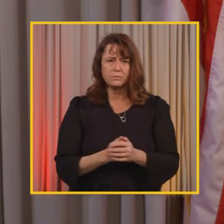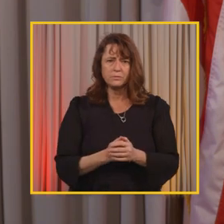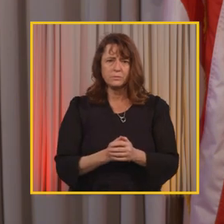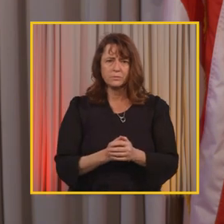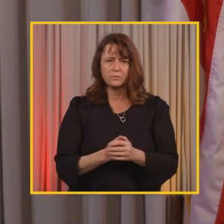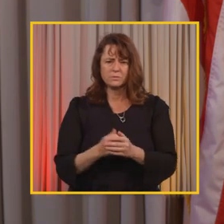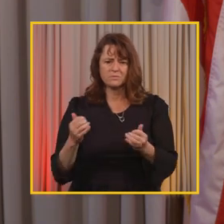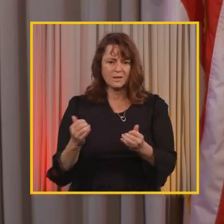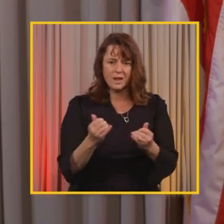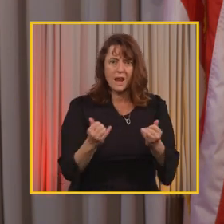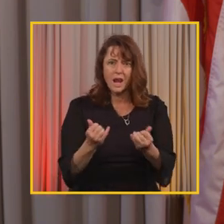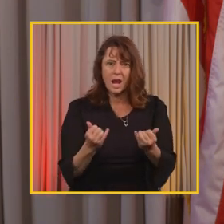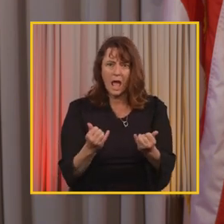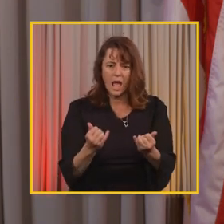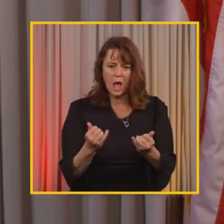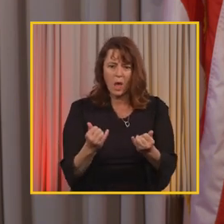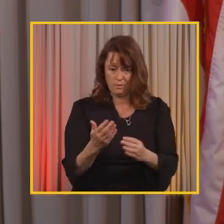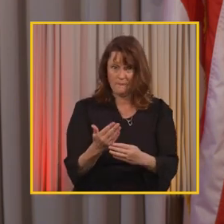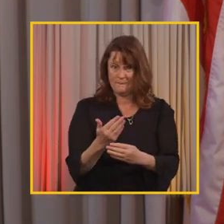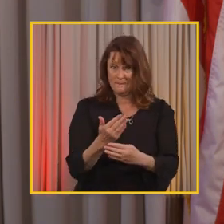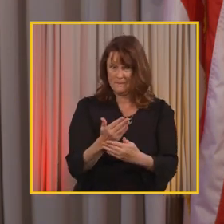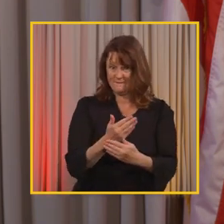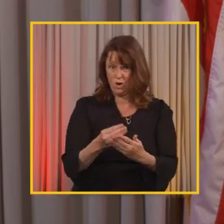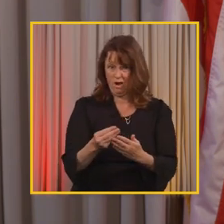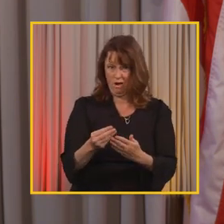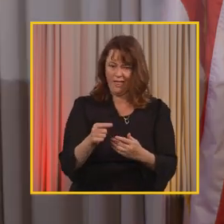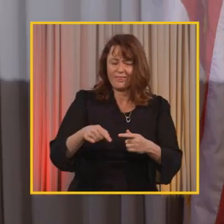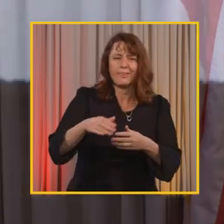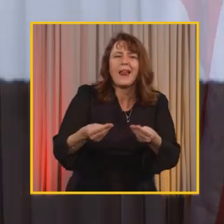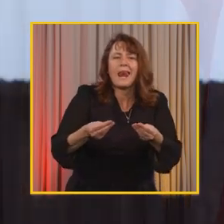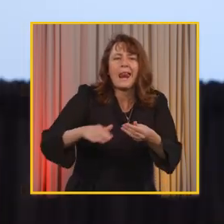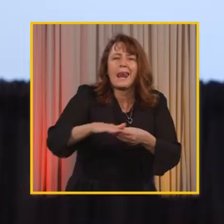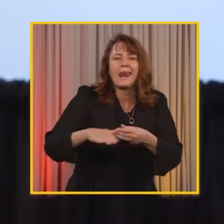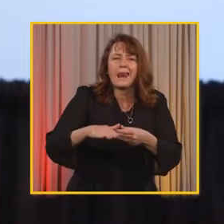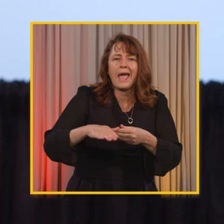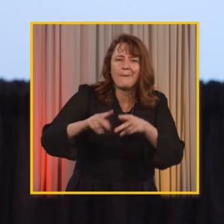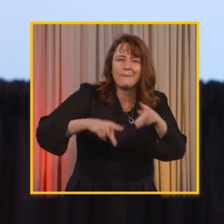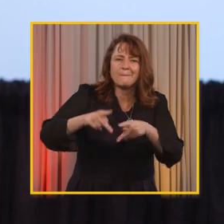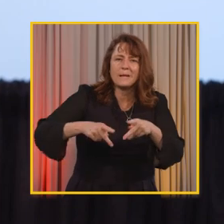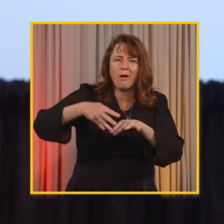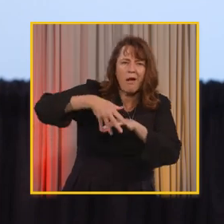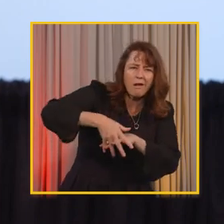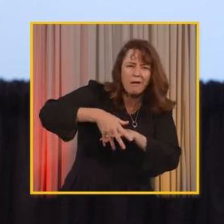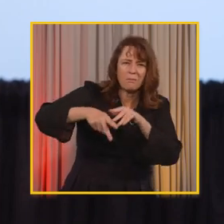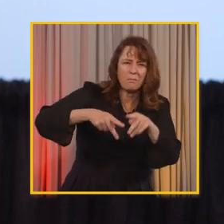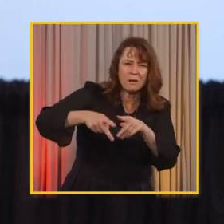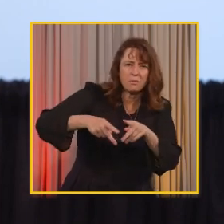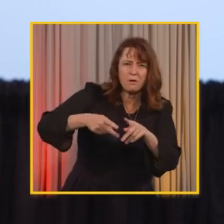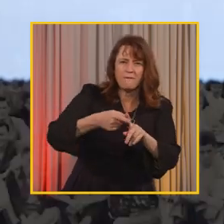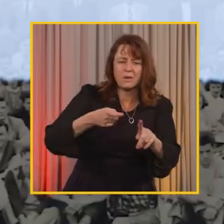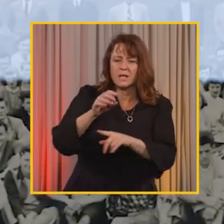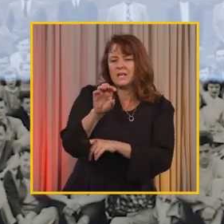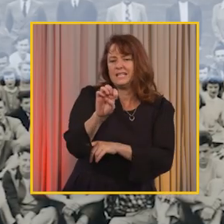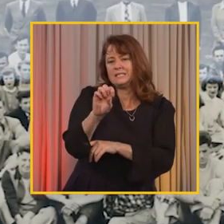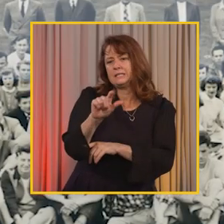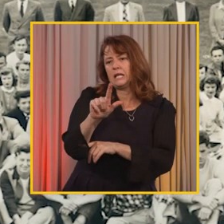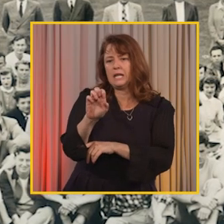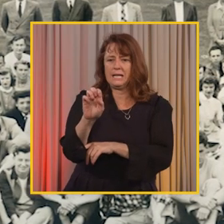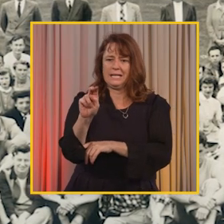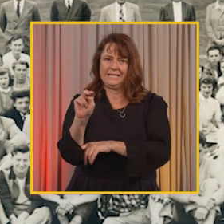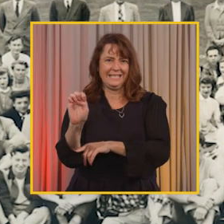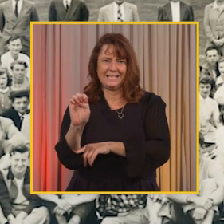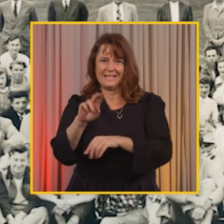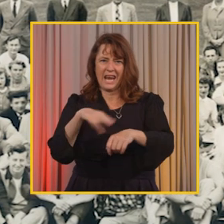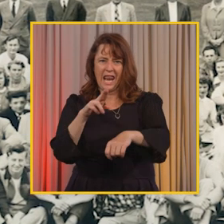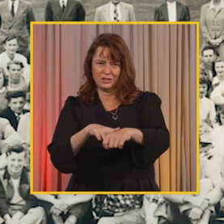land was occupied by the indigenous people of the Aztlan Nation. Hartnell Community College was established in 1920 as Salinas